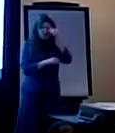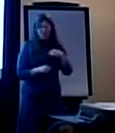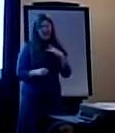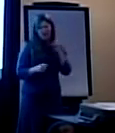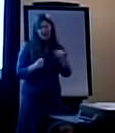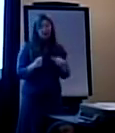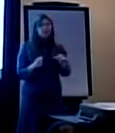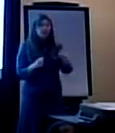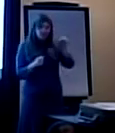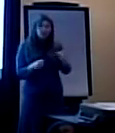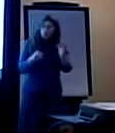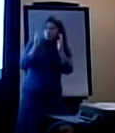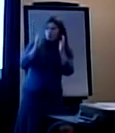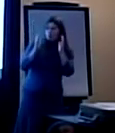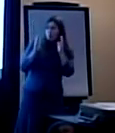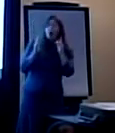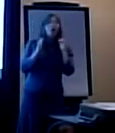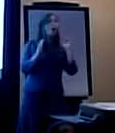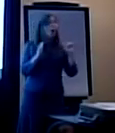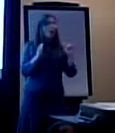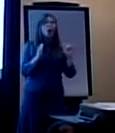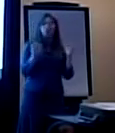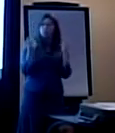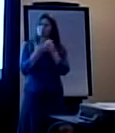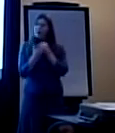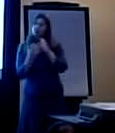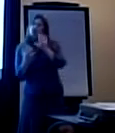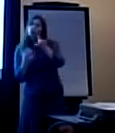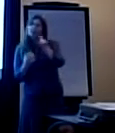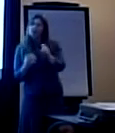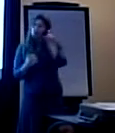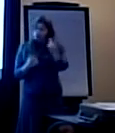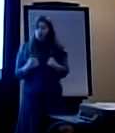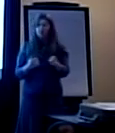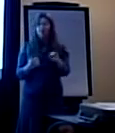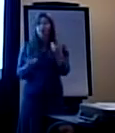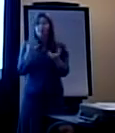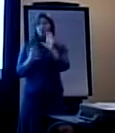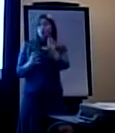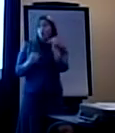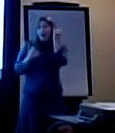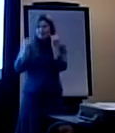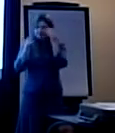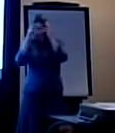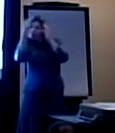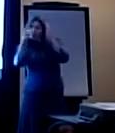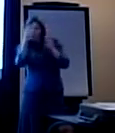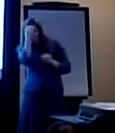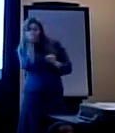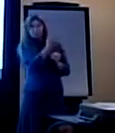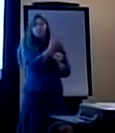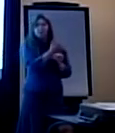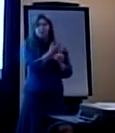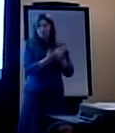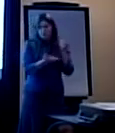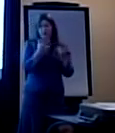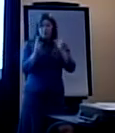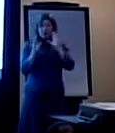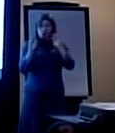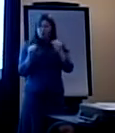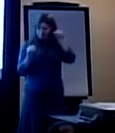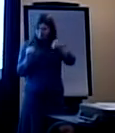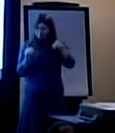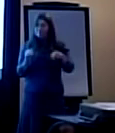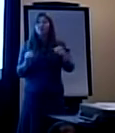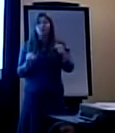should listen. That's useful. Suggesting alternatives, maybe create them. Sharing your best practices, and hopefully after this